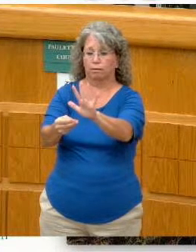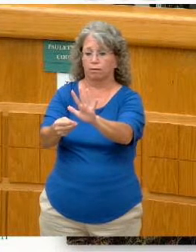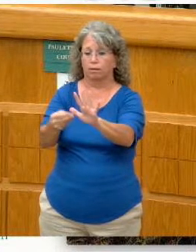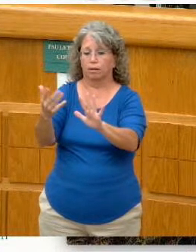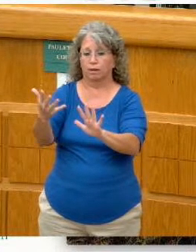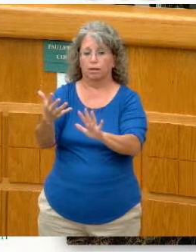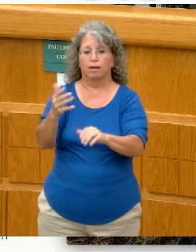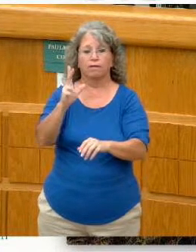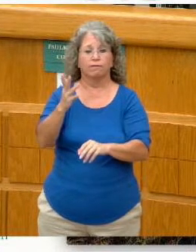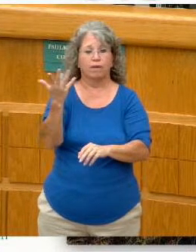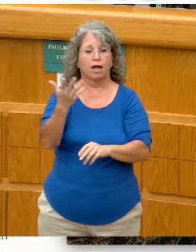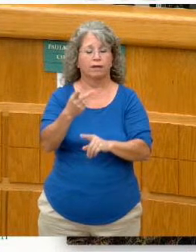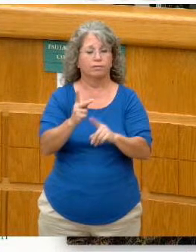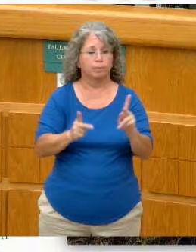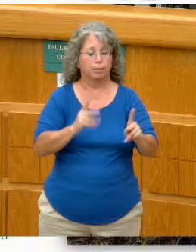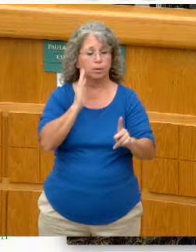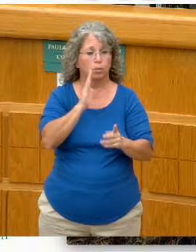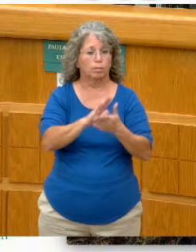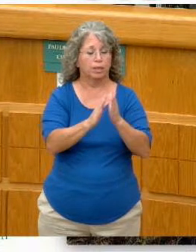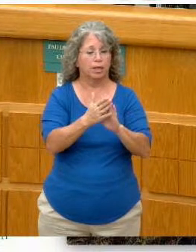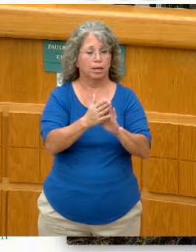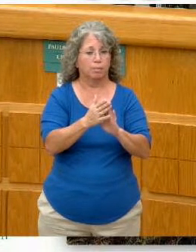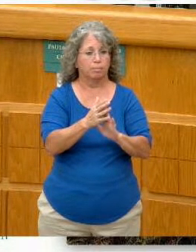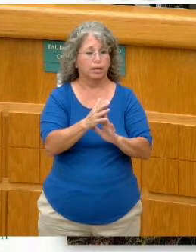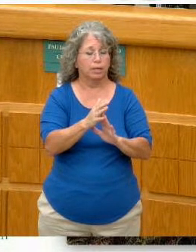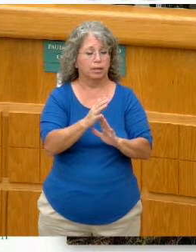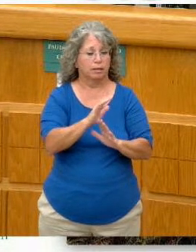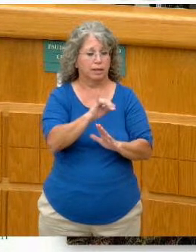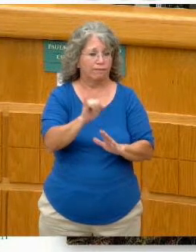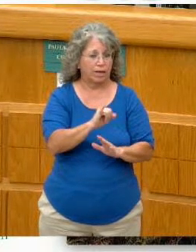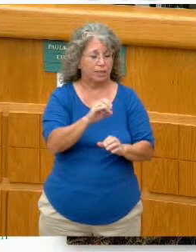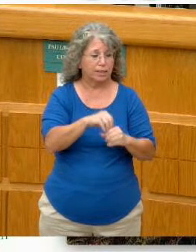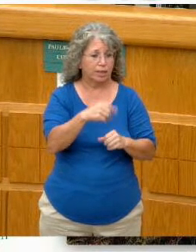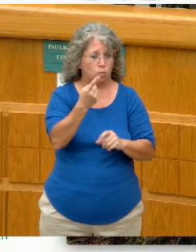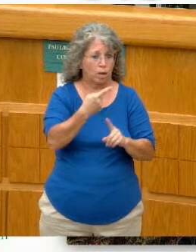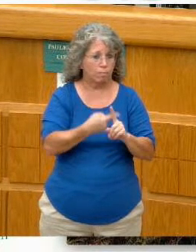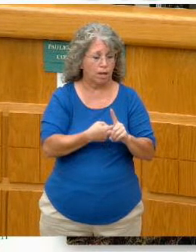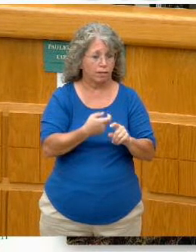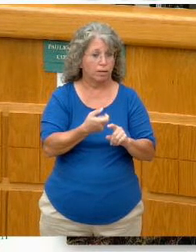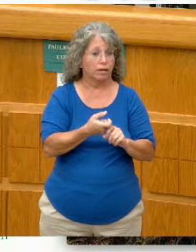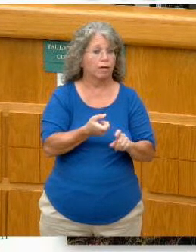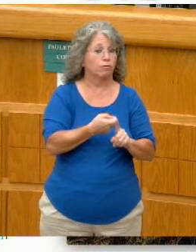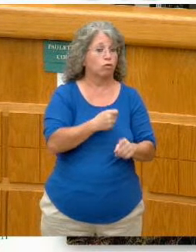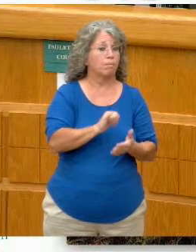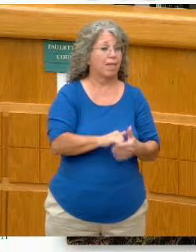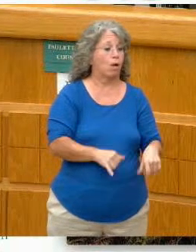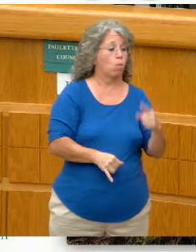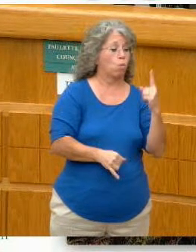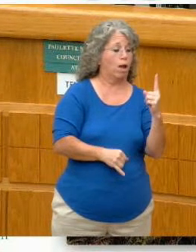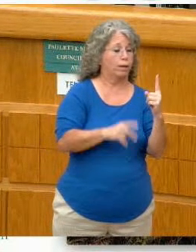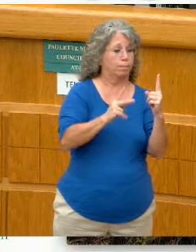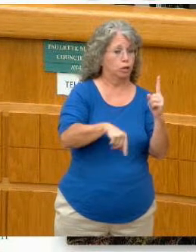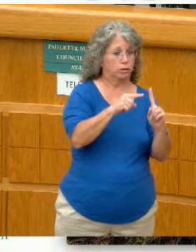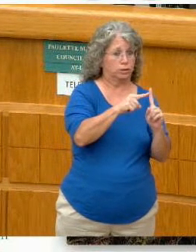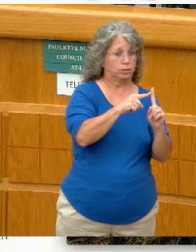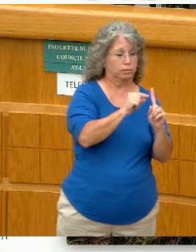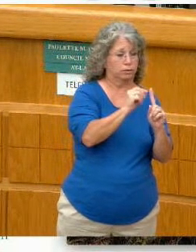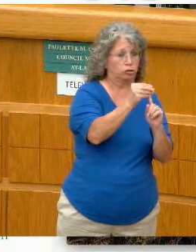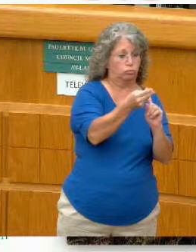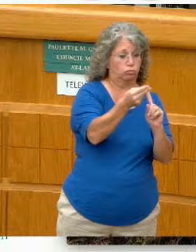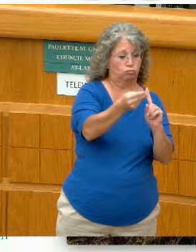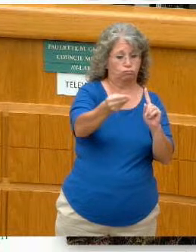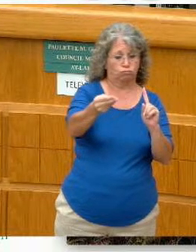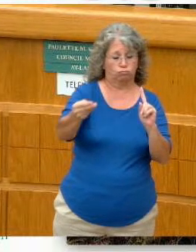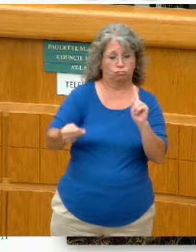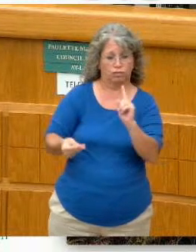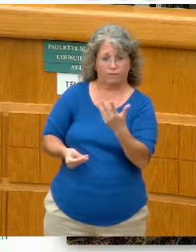people infected in 1 month. Now that's not a lot of people, and all those grayed out people in the background is a transmission rate of 3,